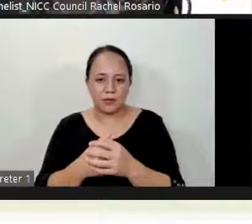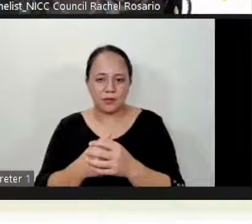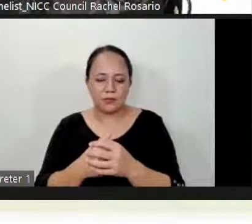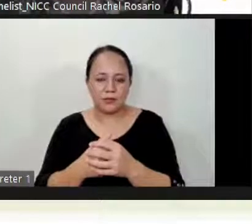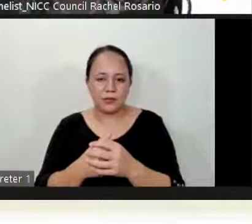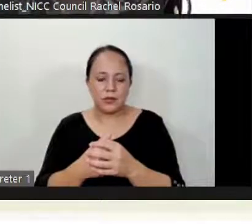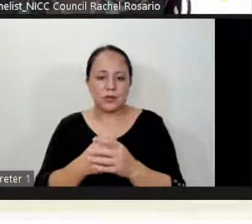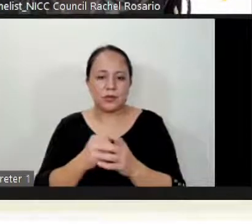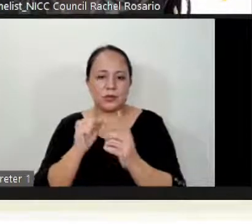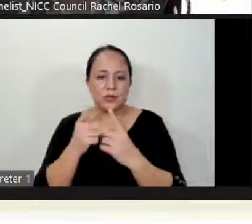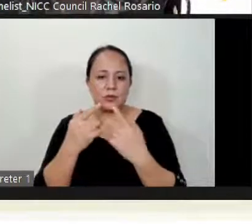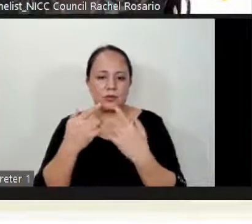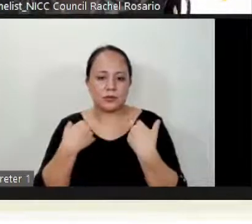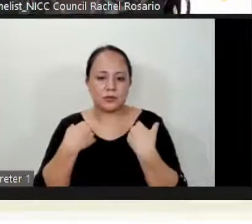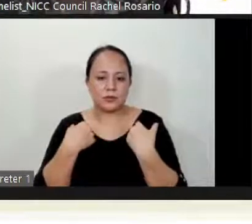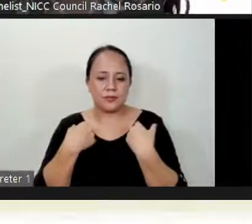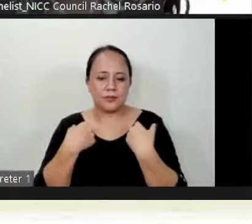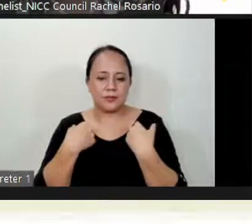social health